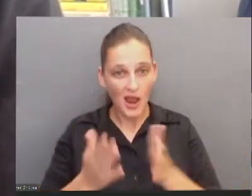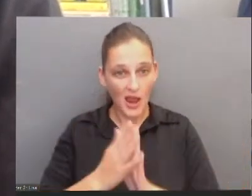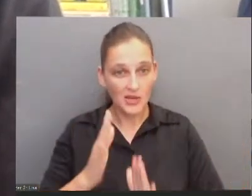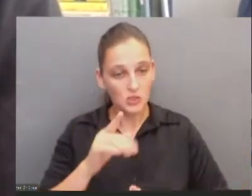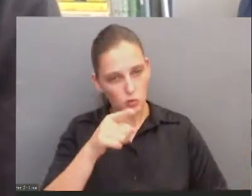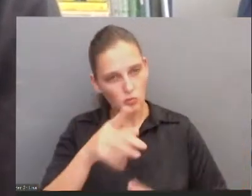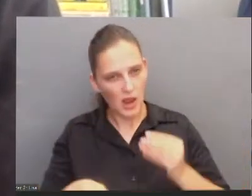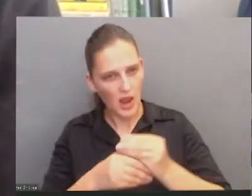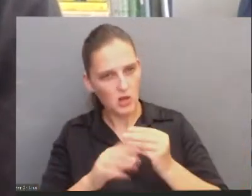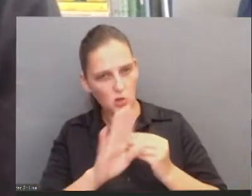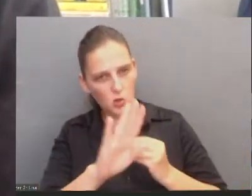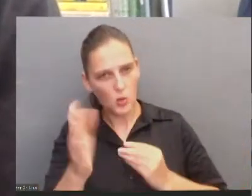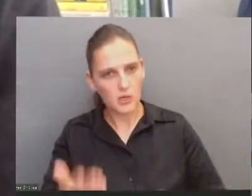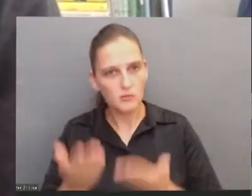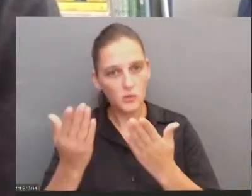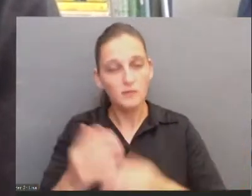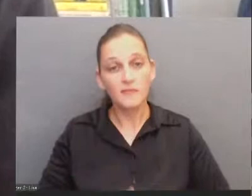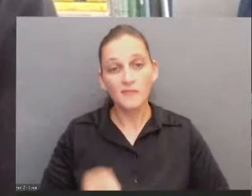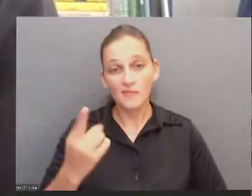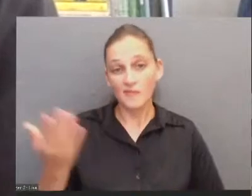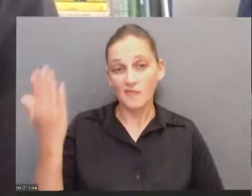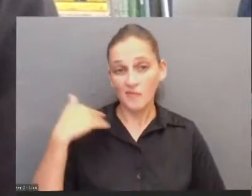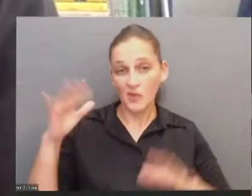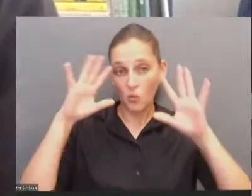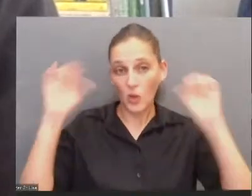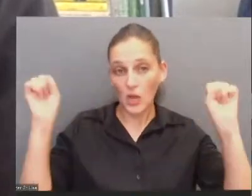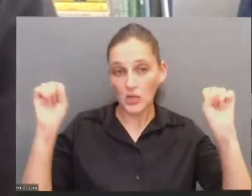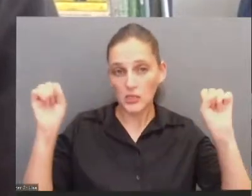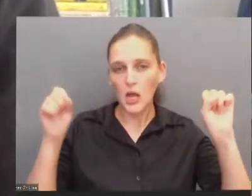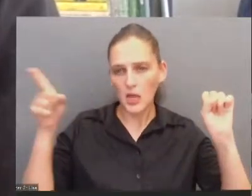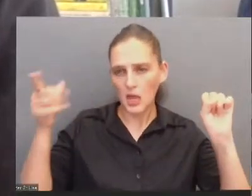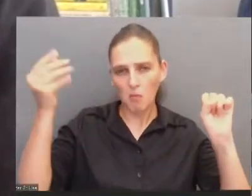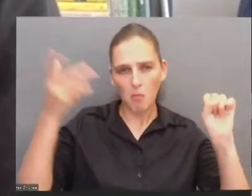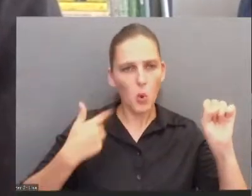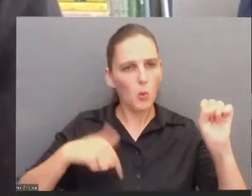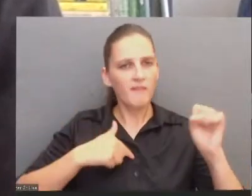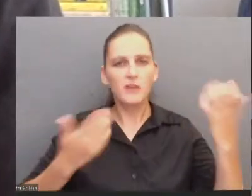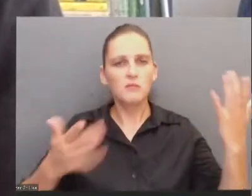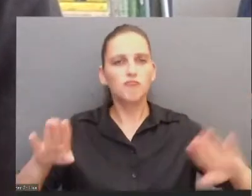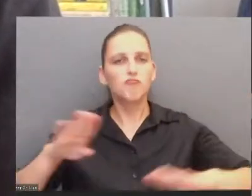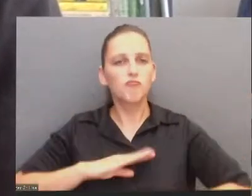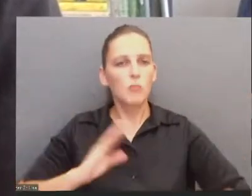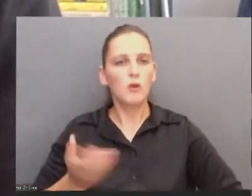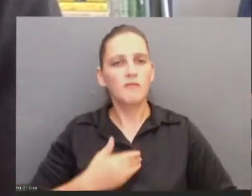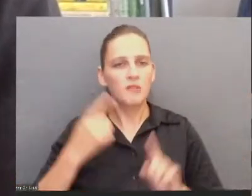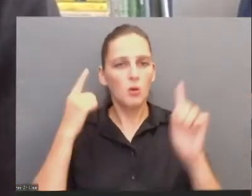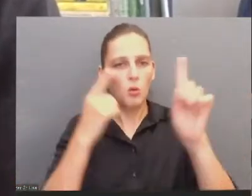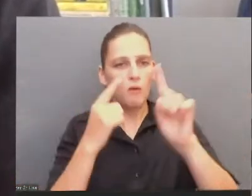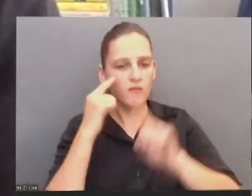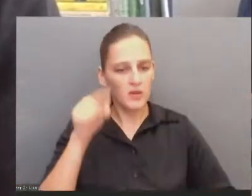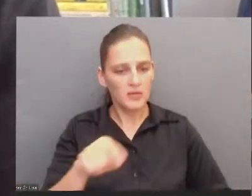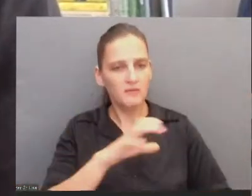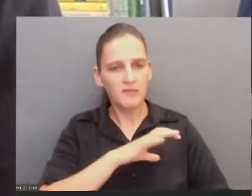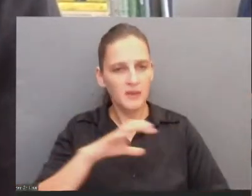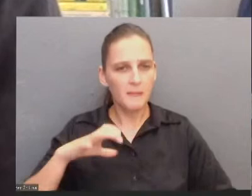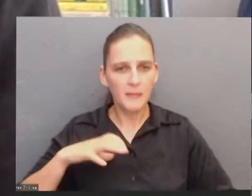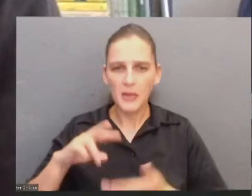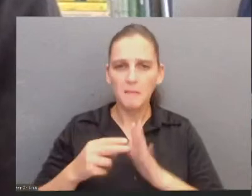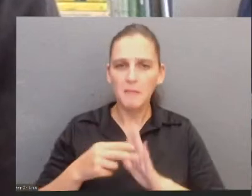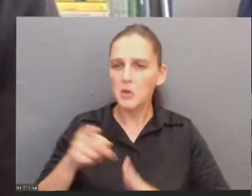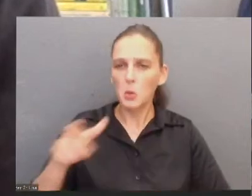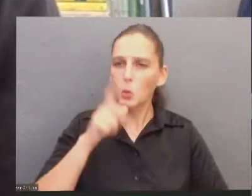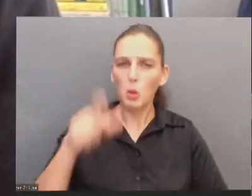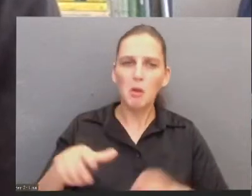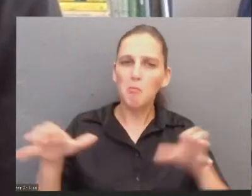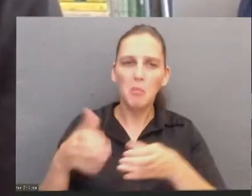last administration, we were told that we had met our goals in this committee and that there was no need for us to meet anymore. Clearly, that